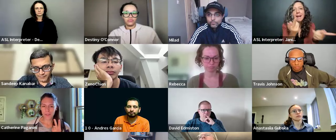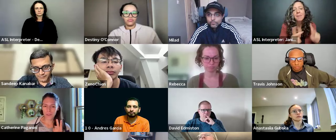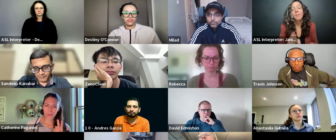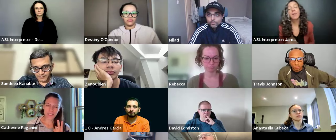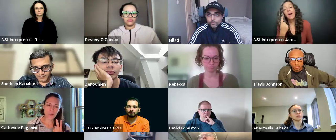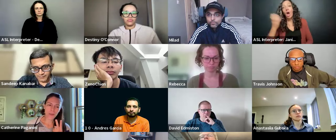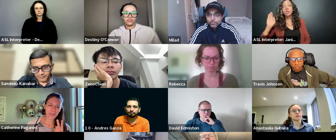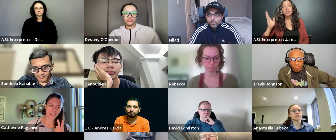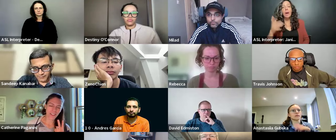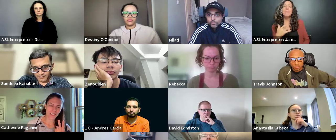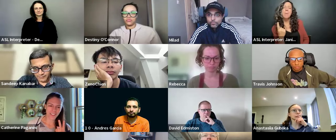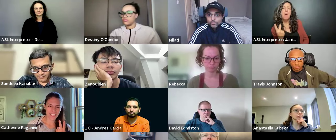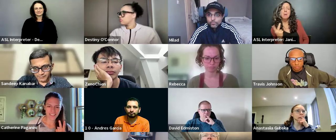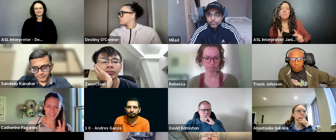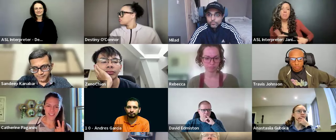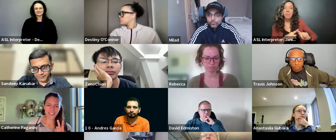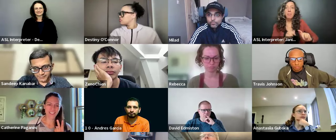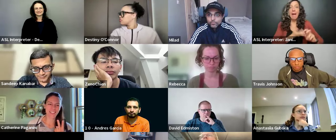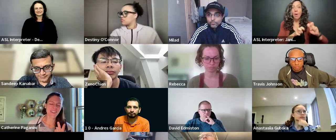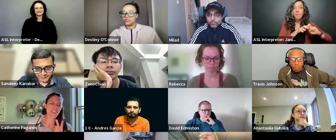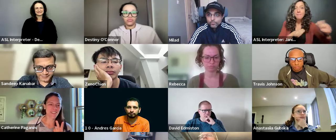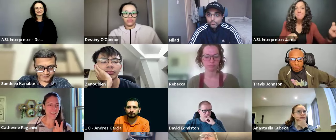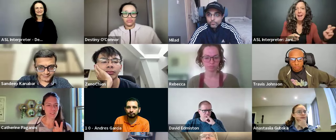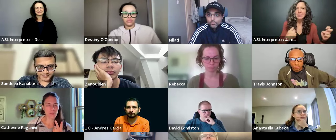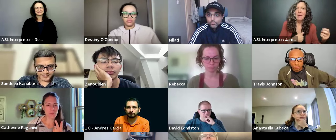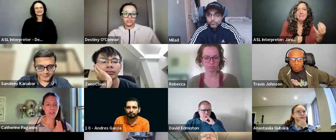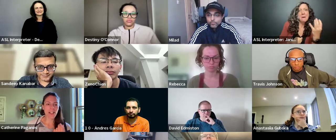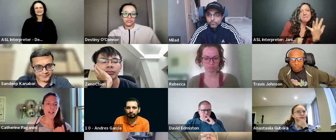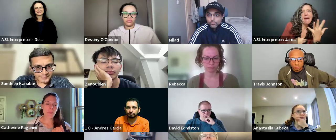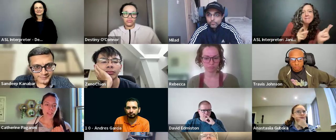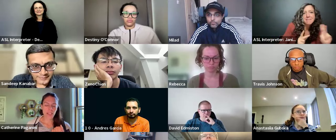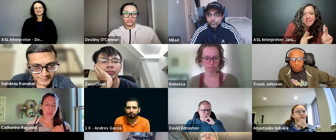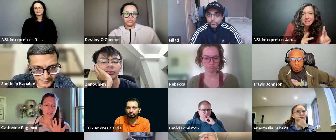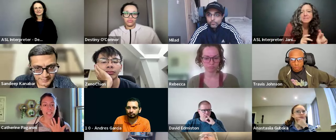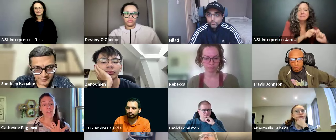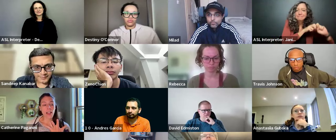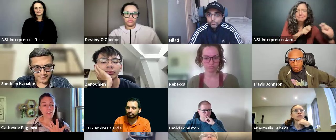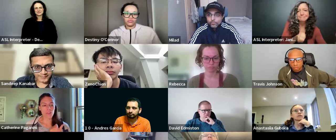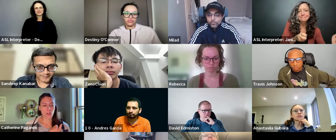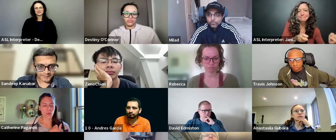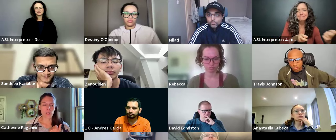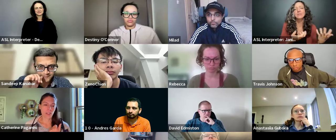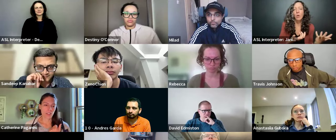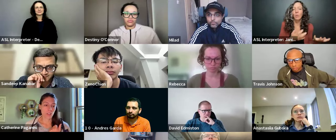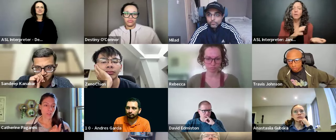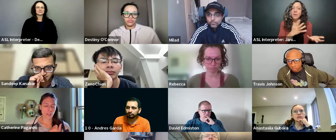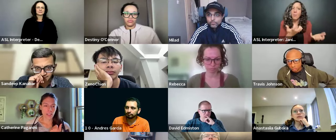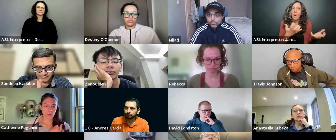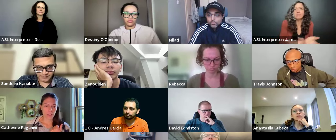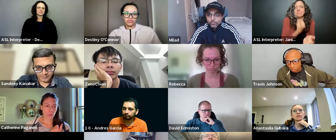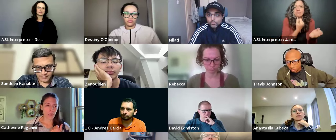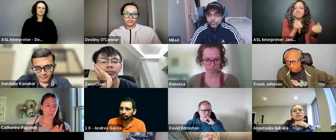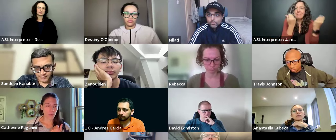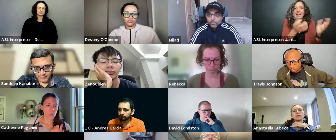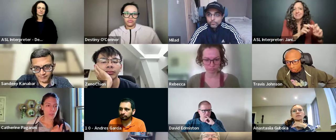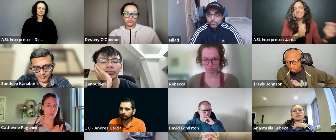two. We squeeze two people in all our technical talks. So we always have two people. And a panel has five. So it's good for that